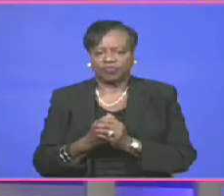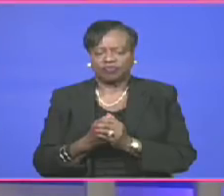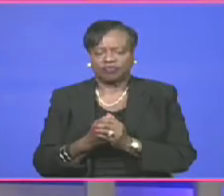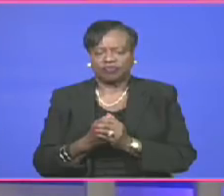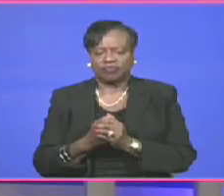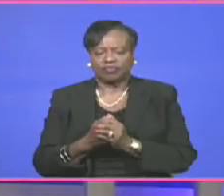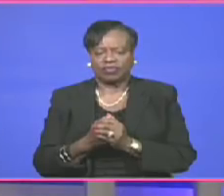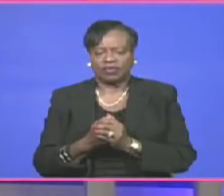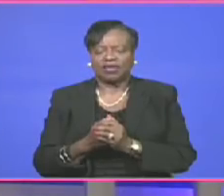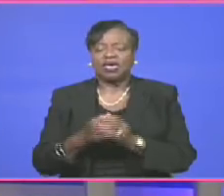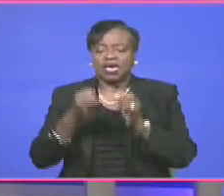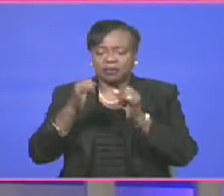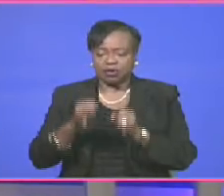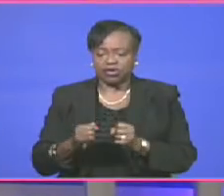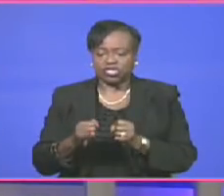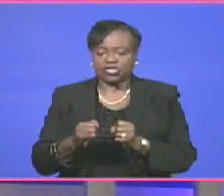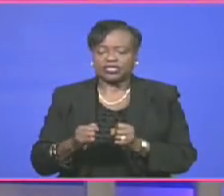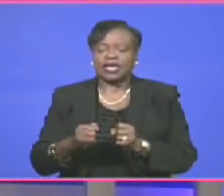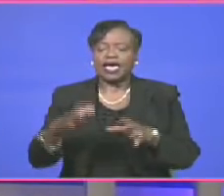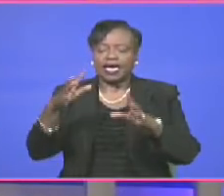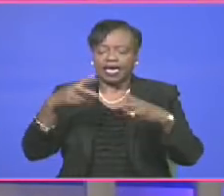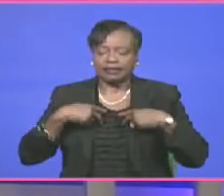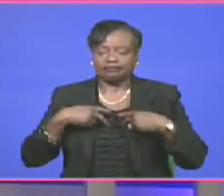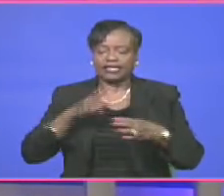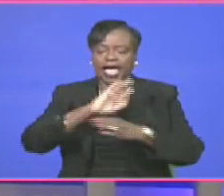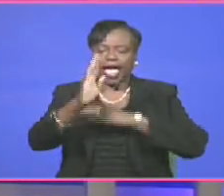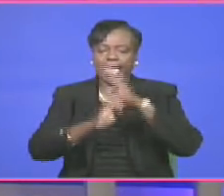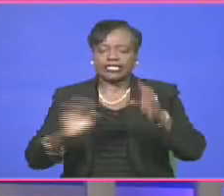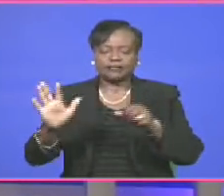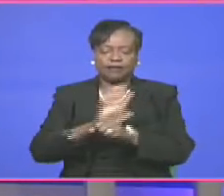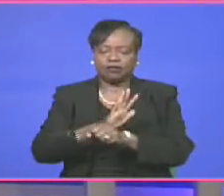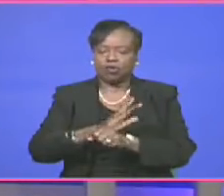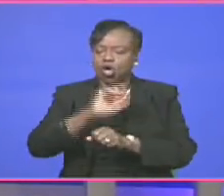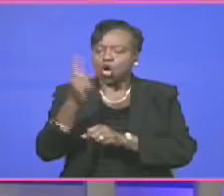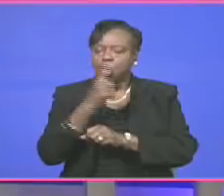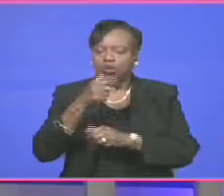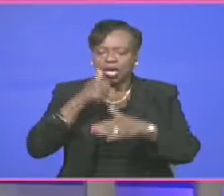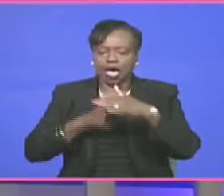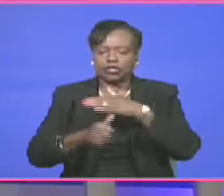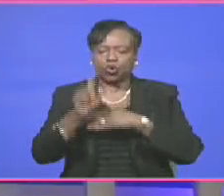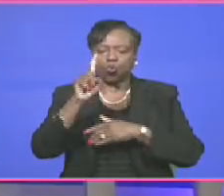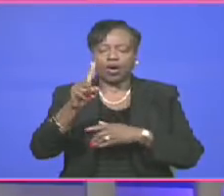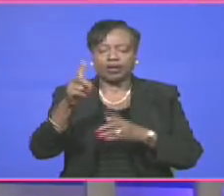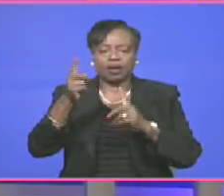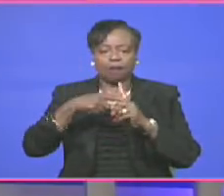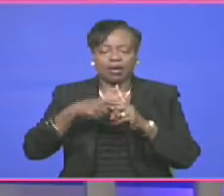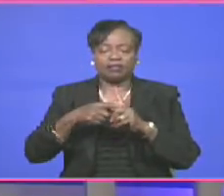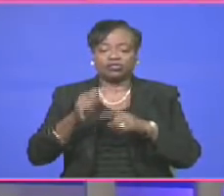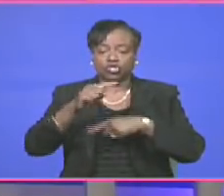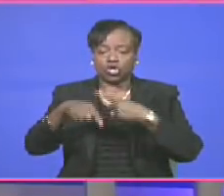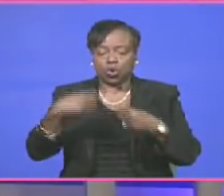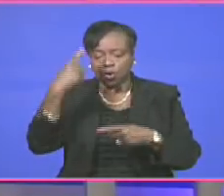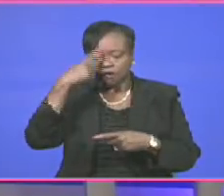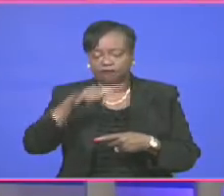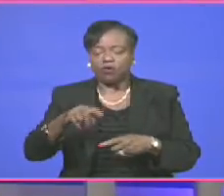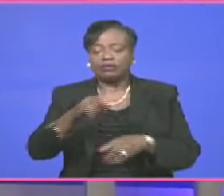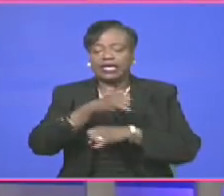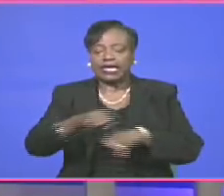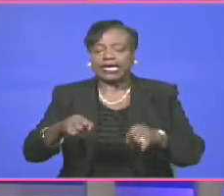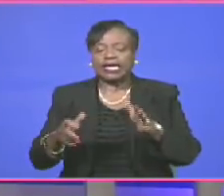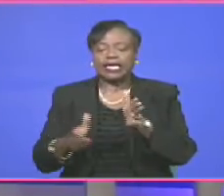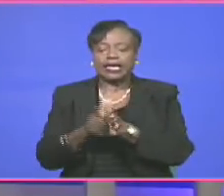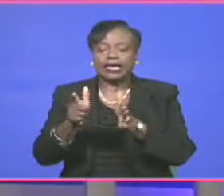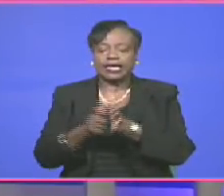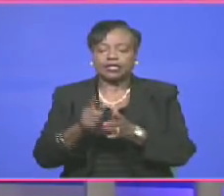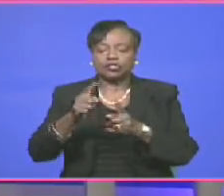Meantime, immigration officials have their hands full with just under a month to go to government's deadline for illegals to legalize their status